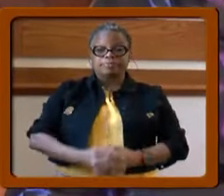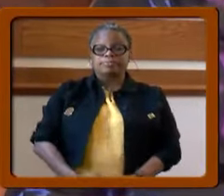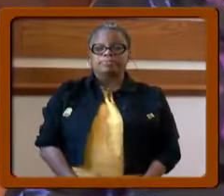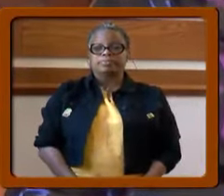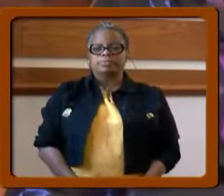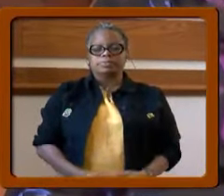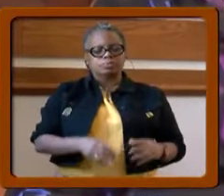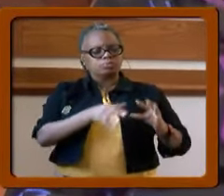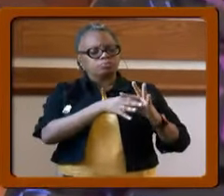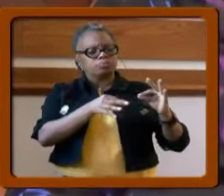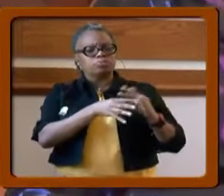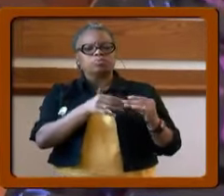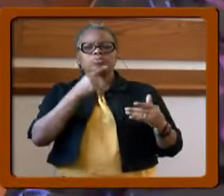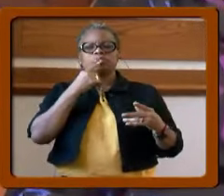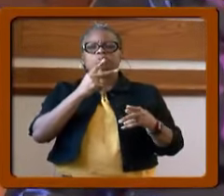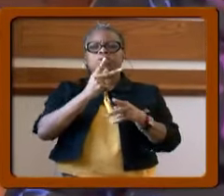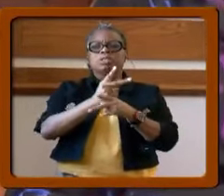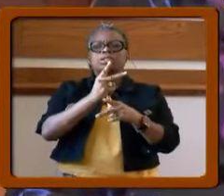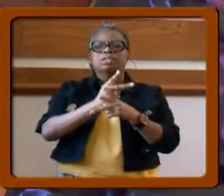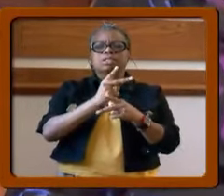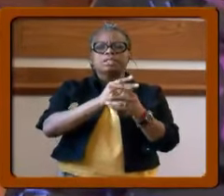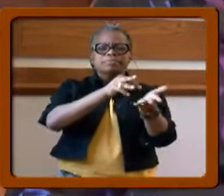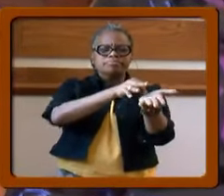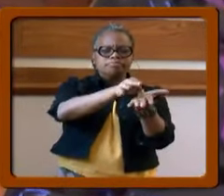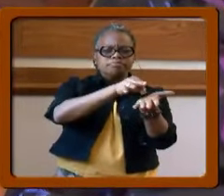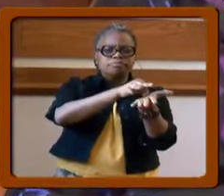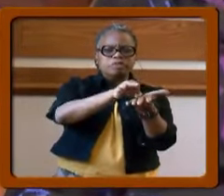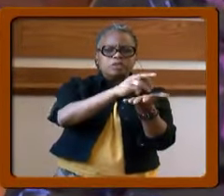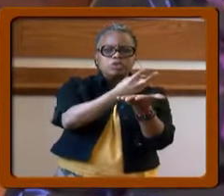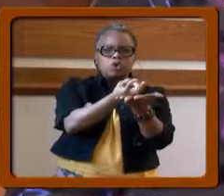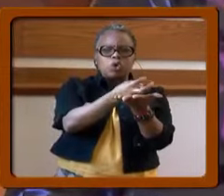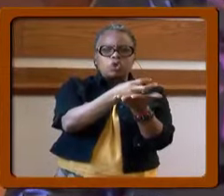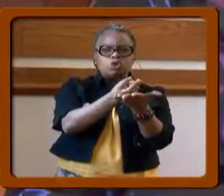The scripture says he has kept count of your tossings.